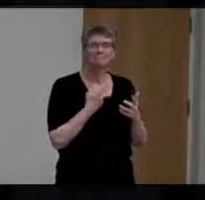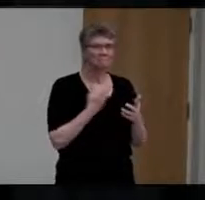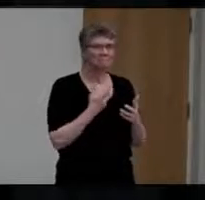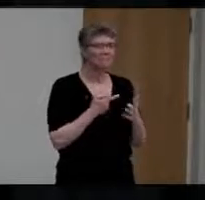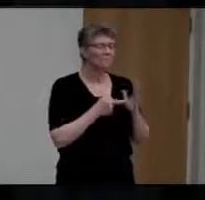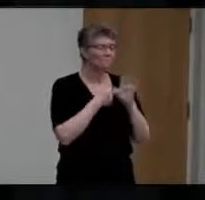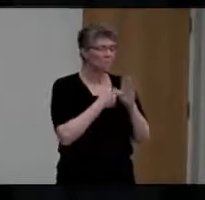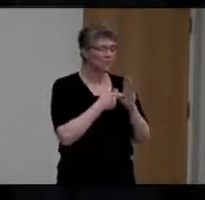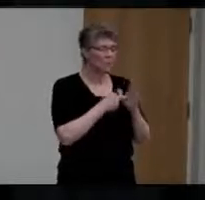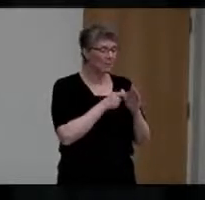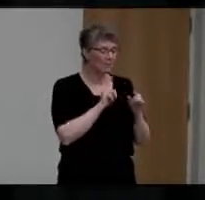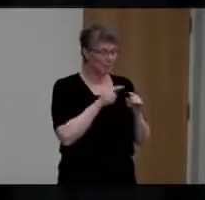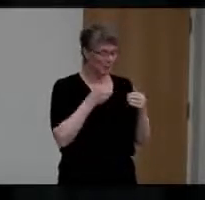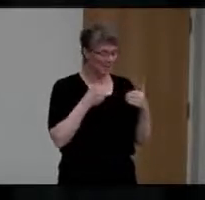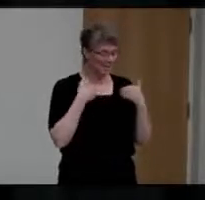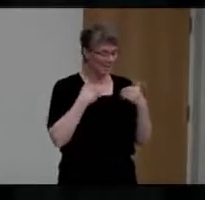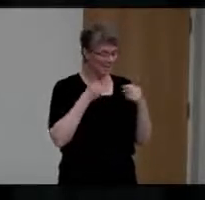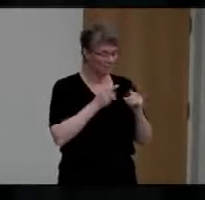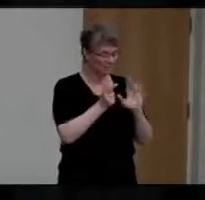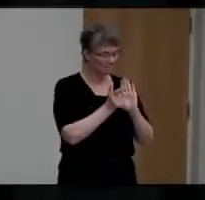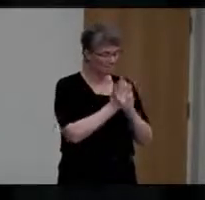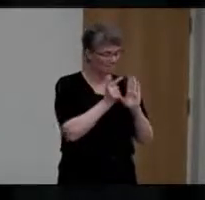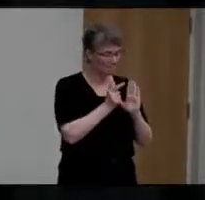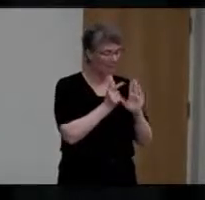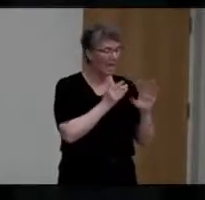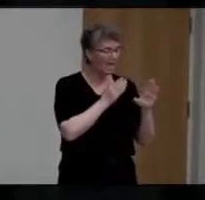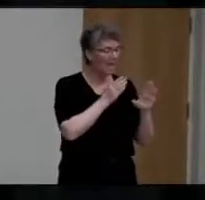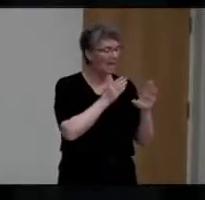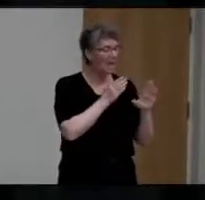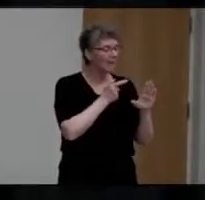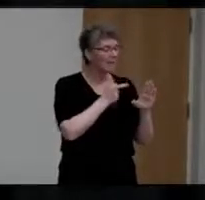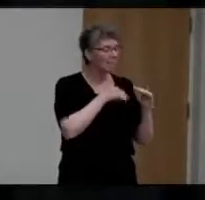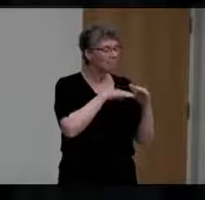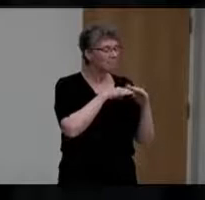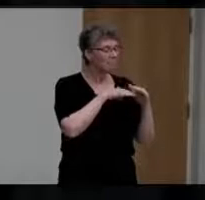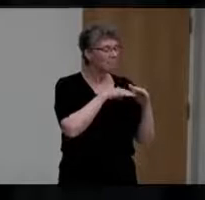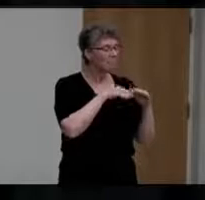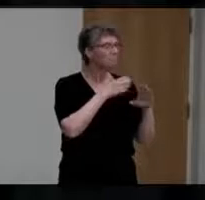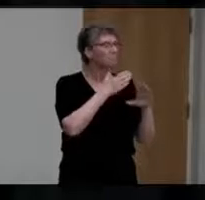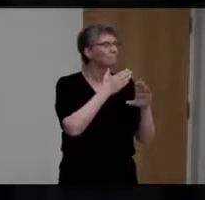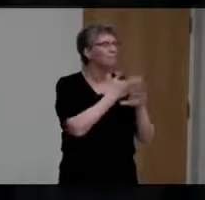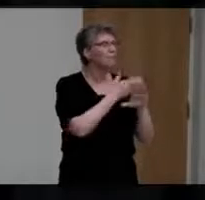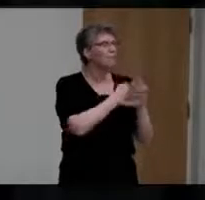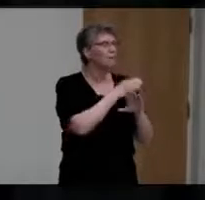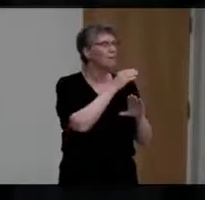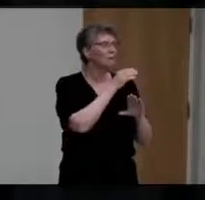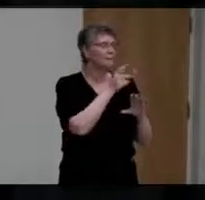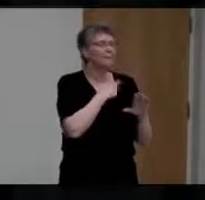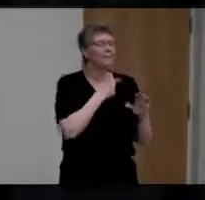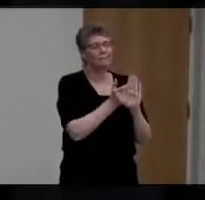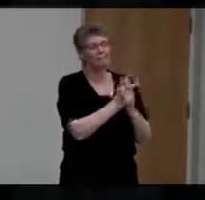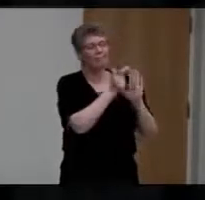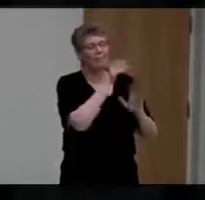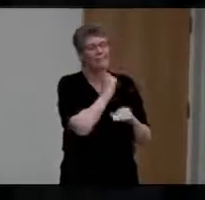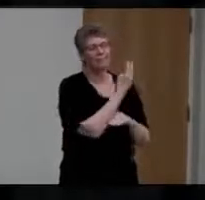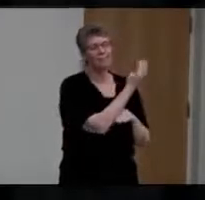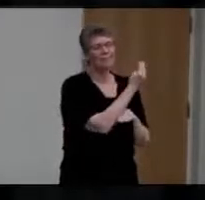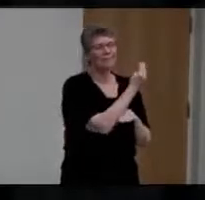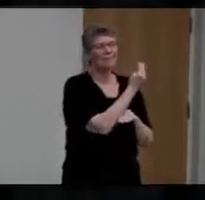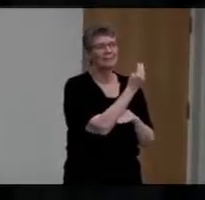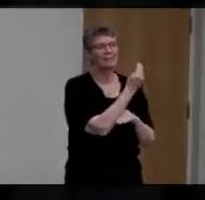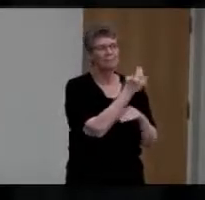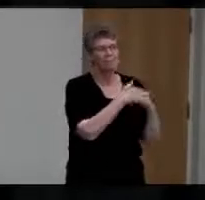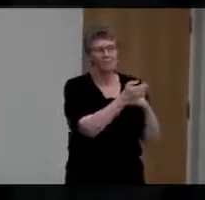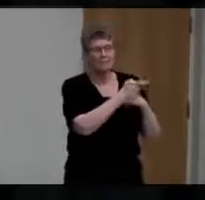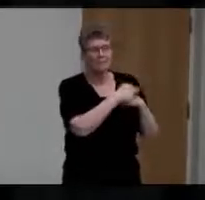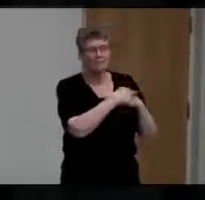people that second chance if they've been accused of something when they're 14 versus when they're 24. We sort of say, don't look at the one when they're 14.